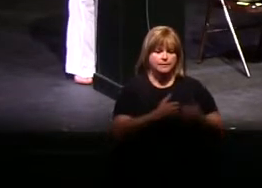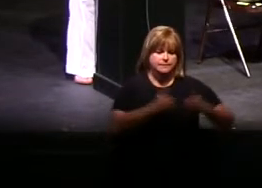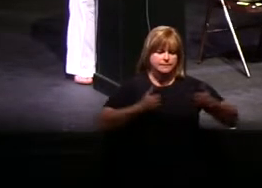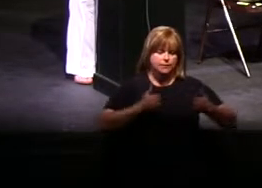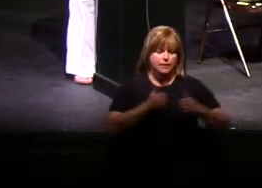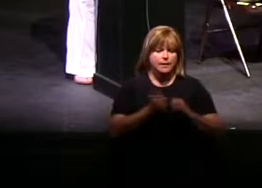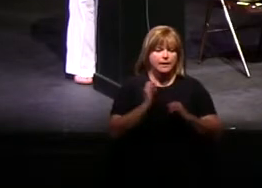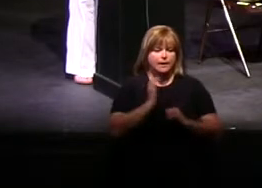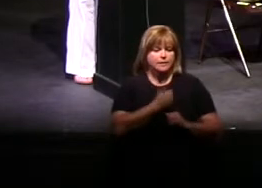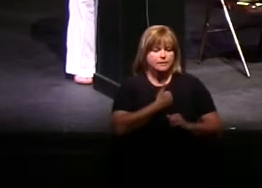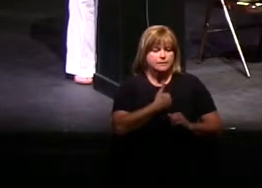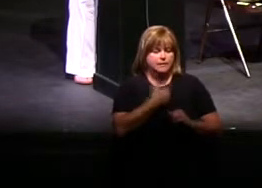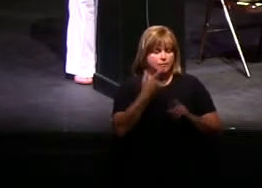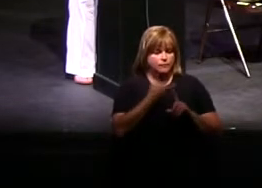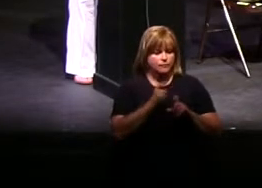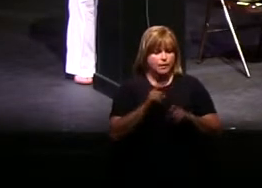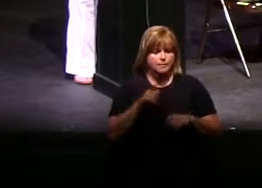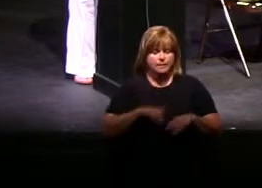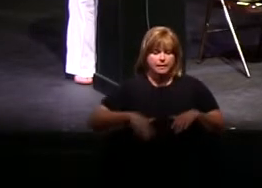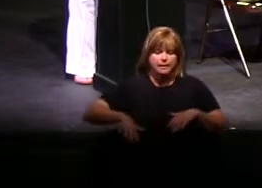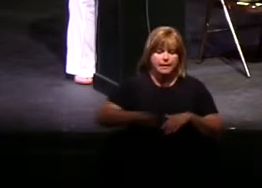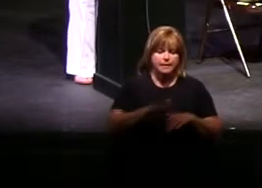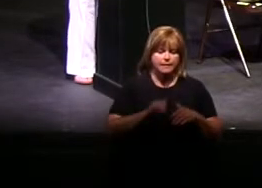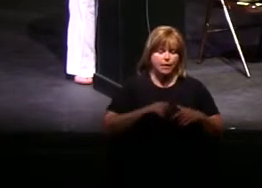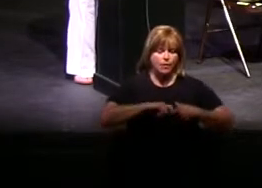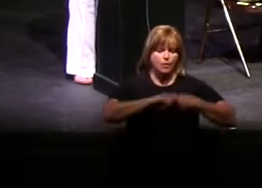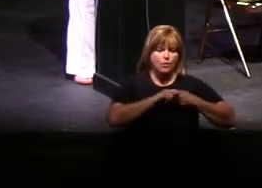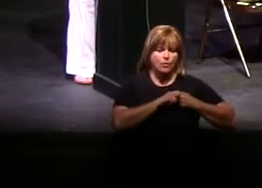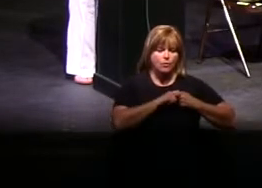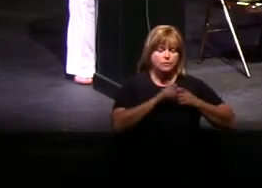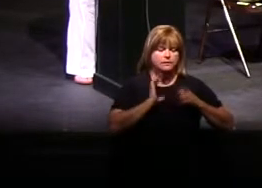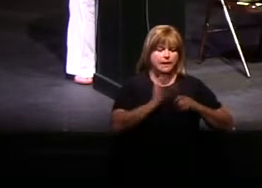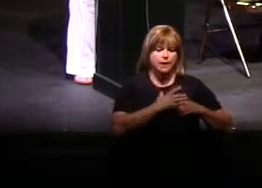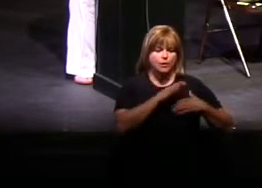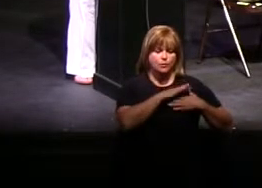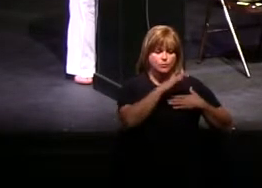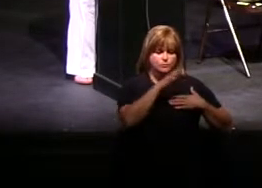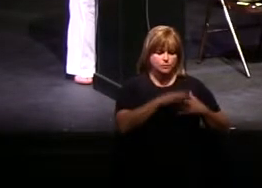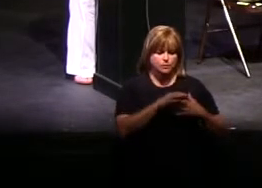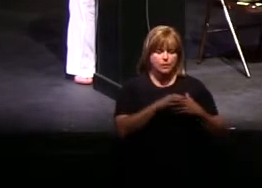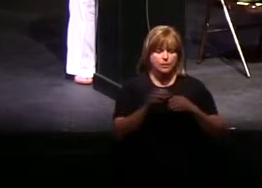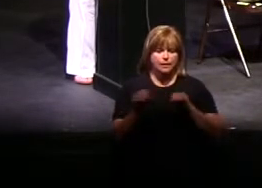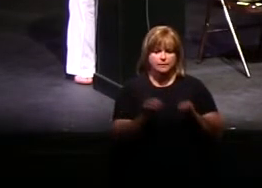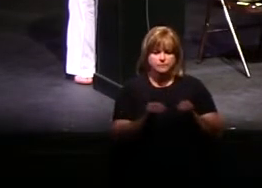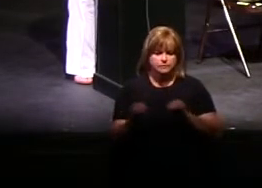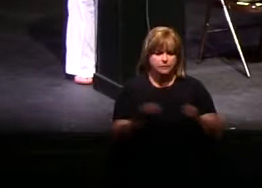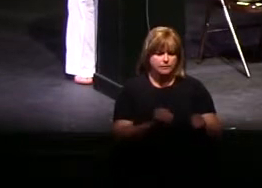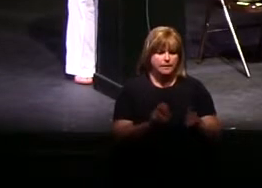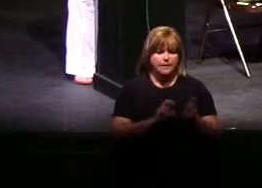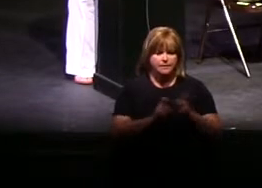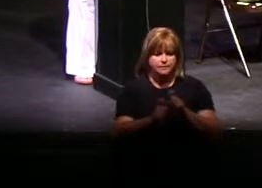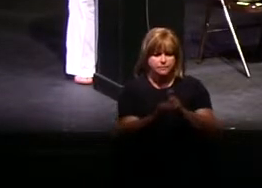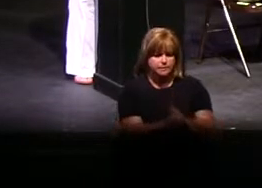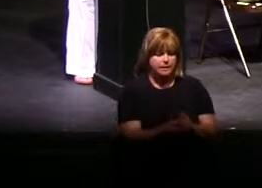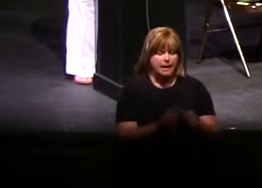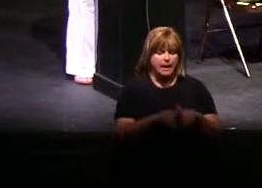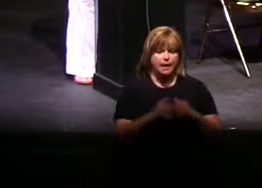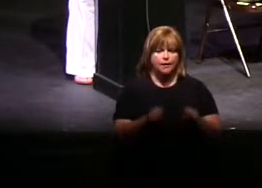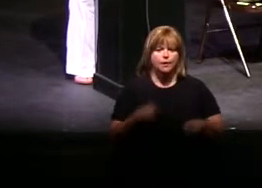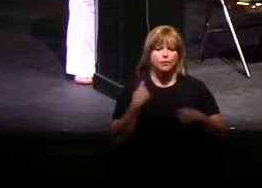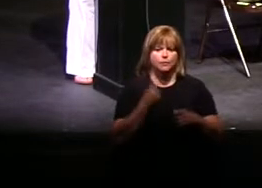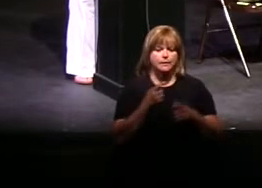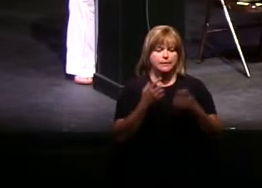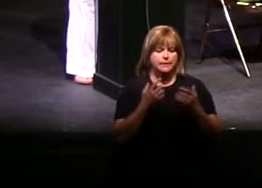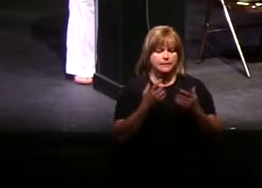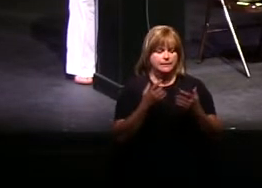land that holds our stories? As mobile and transient as we are, how do we maintain a